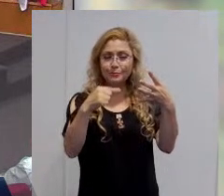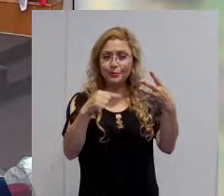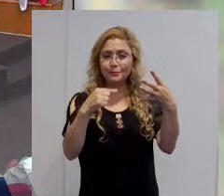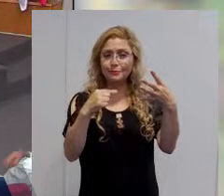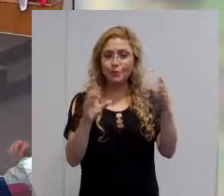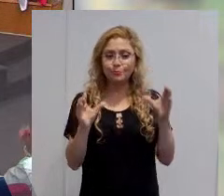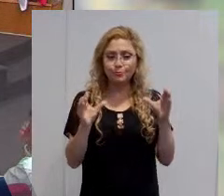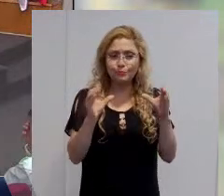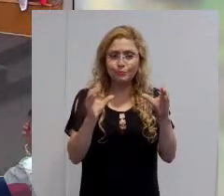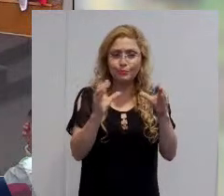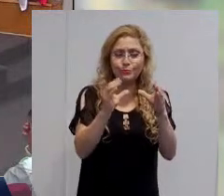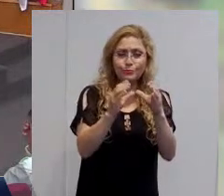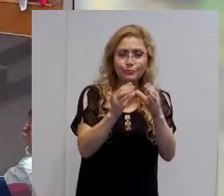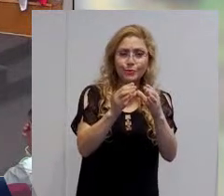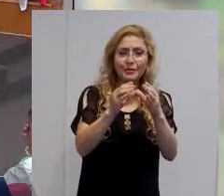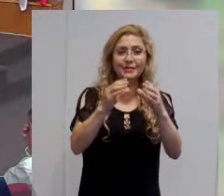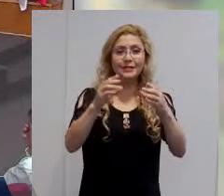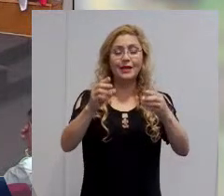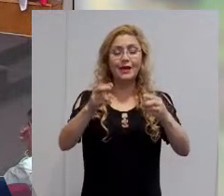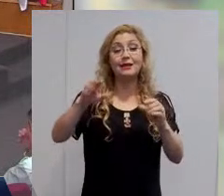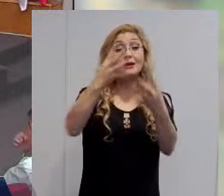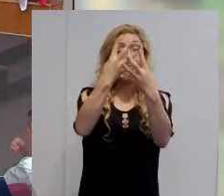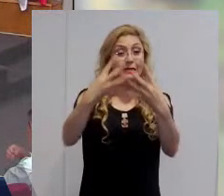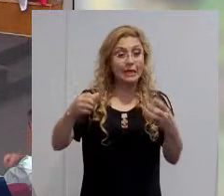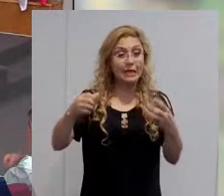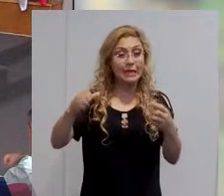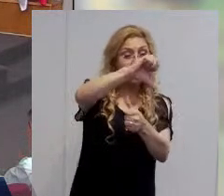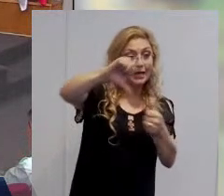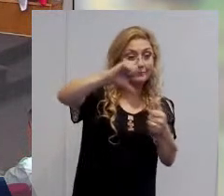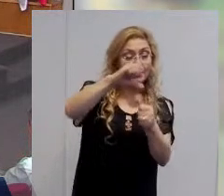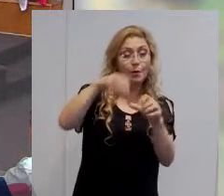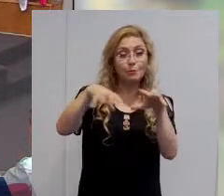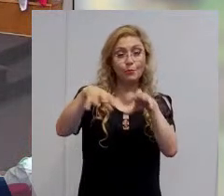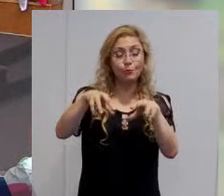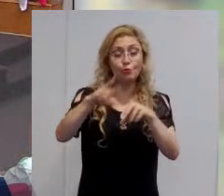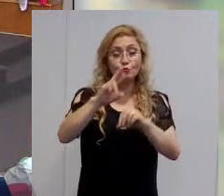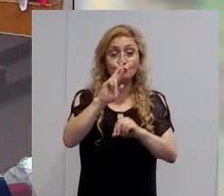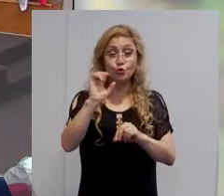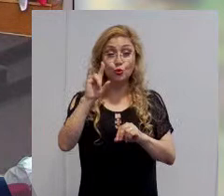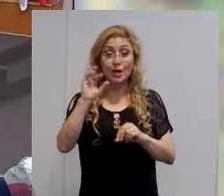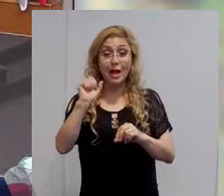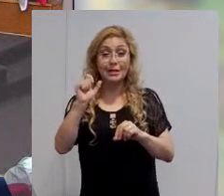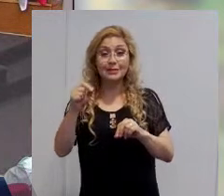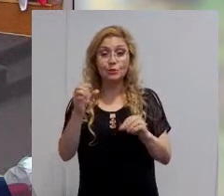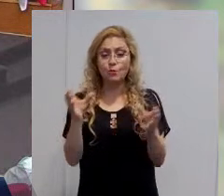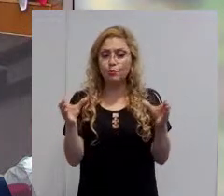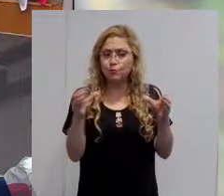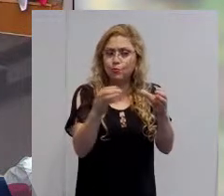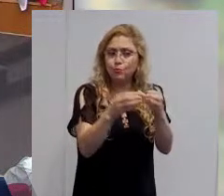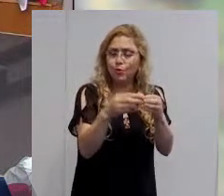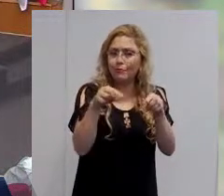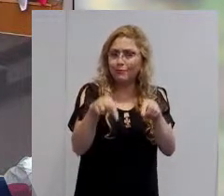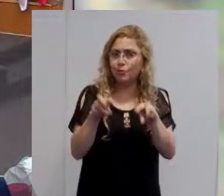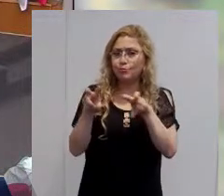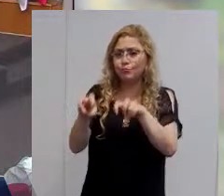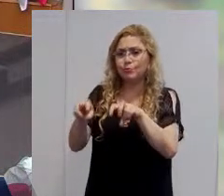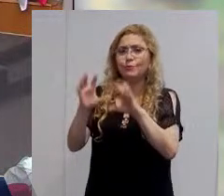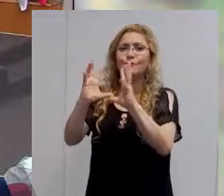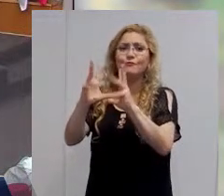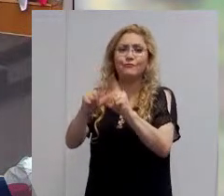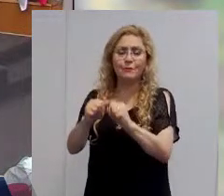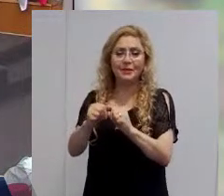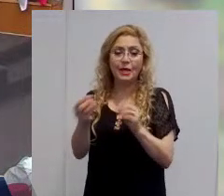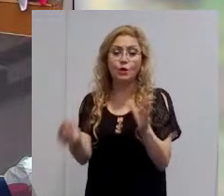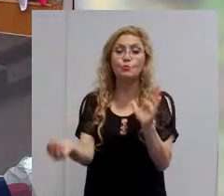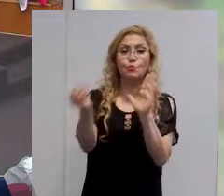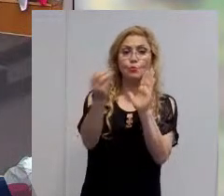Campesina, Coprofam, the Regional Rural Dialogue Program, and the Caribbean Network of Rural Women Producers. All who